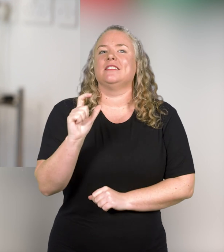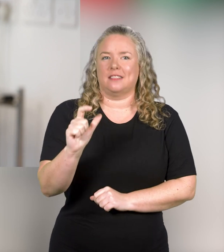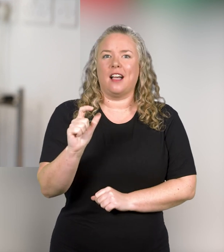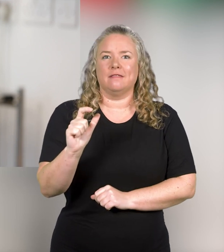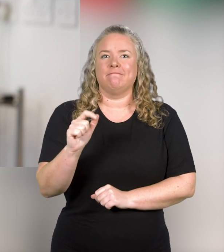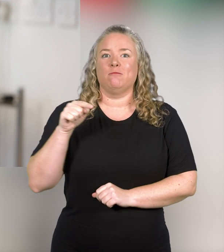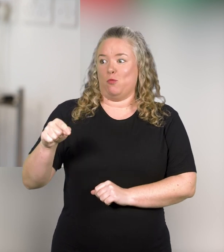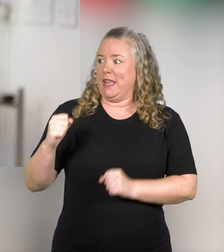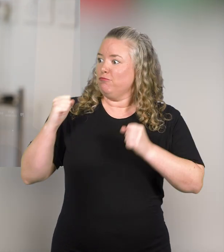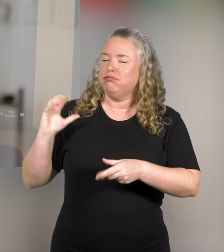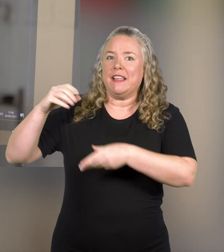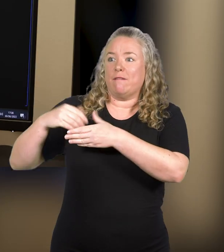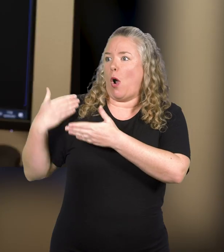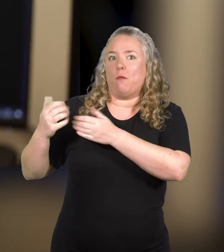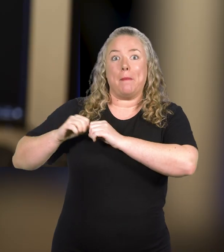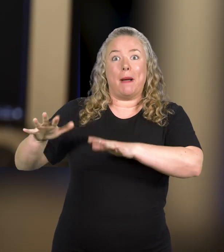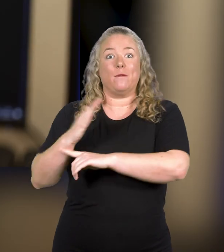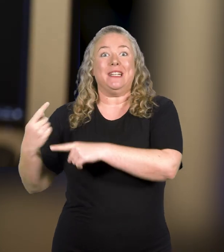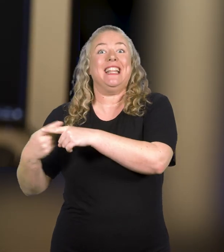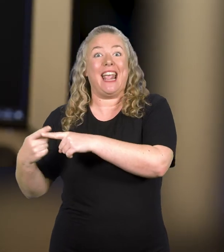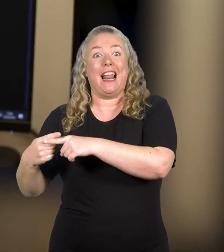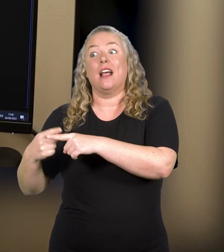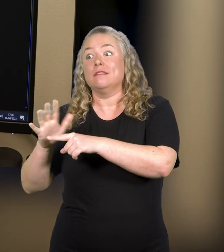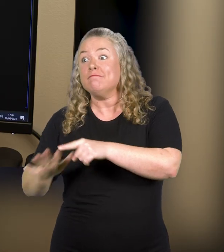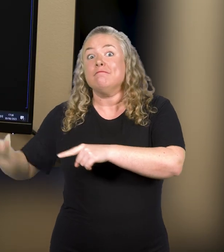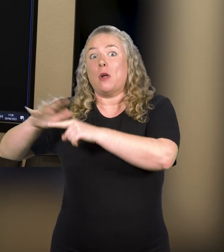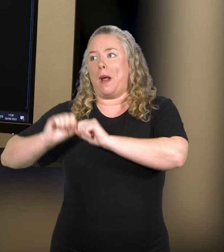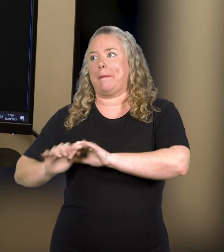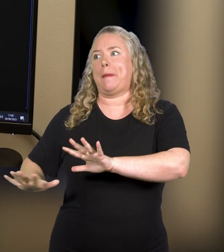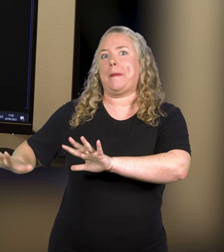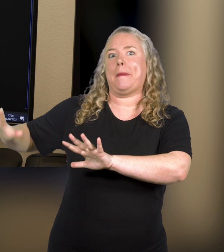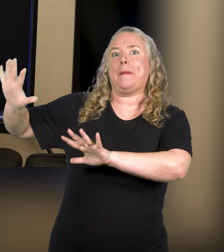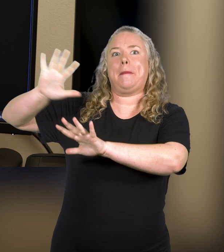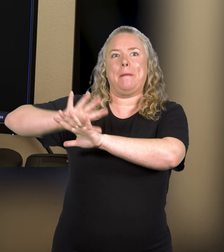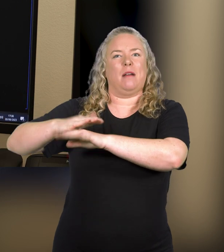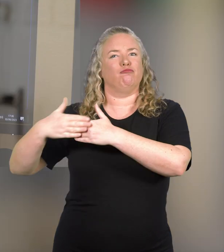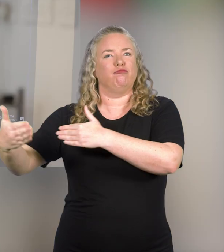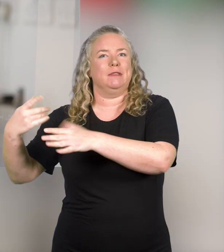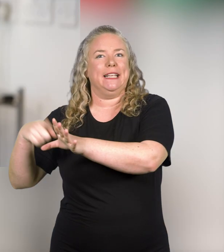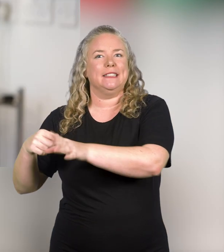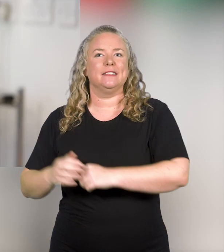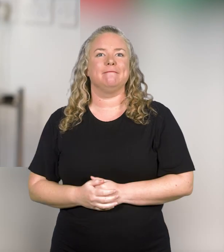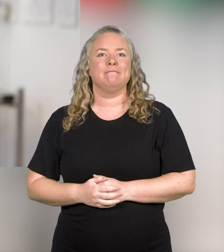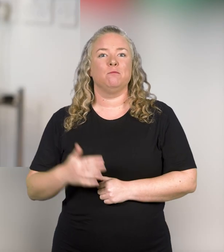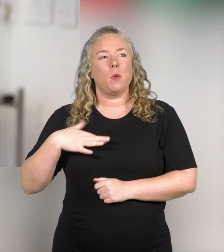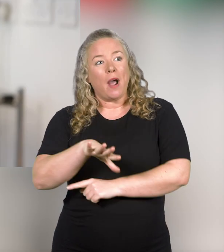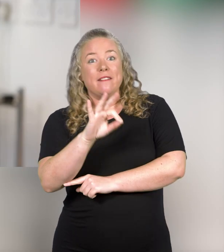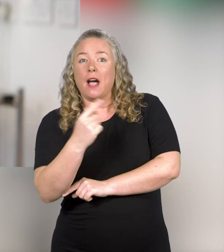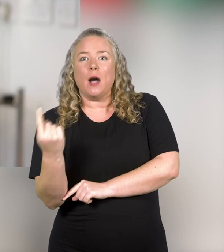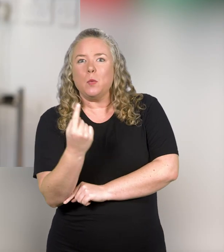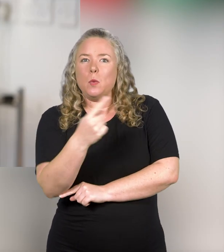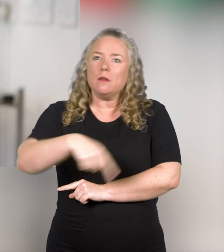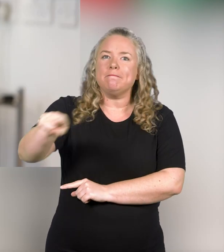forefront of delivering it in the east of England and it will roll out to cover everyone in the east of England over the next few